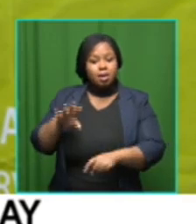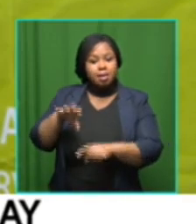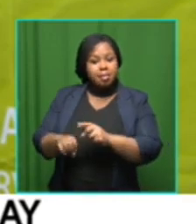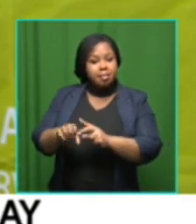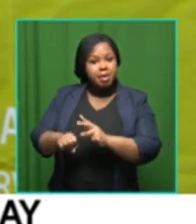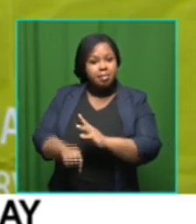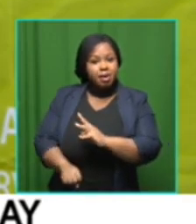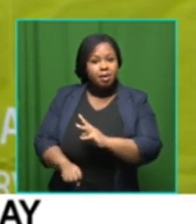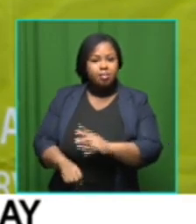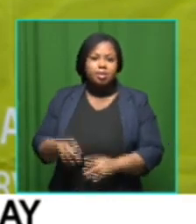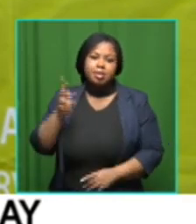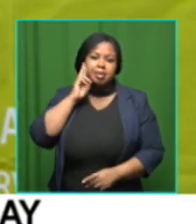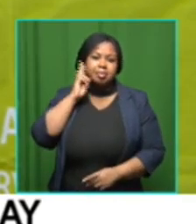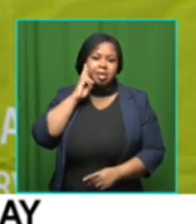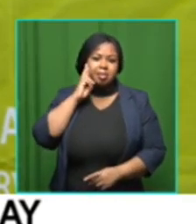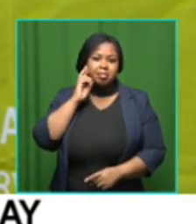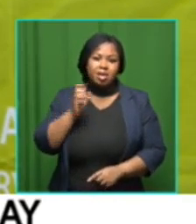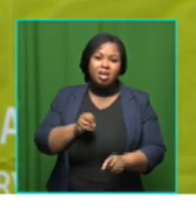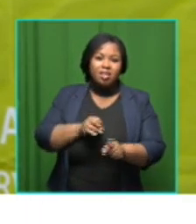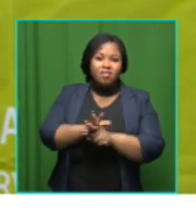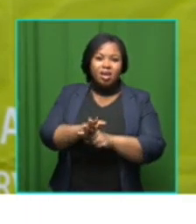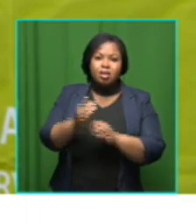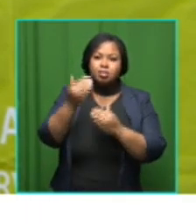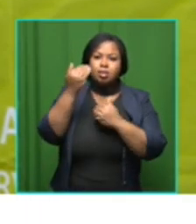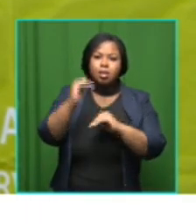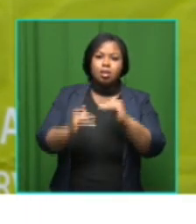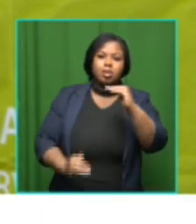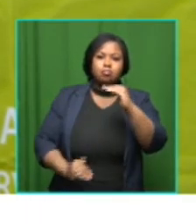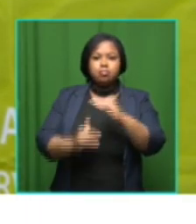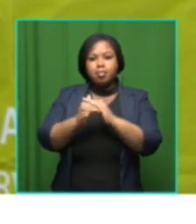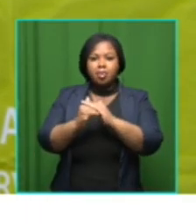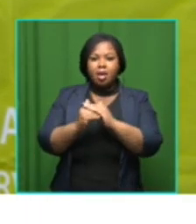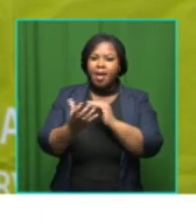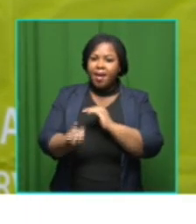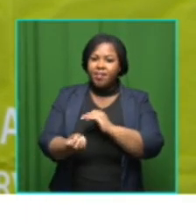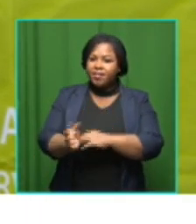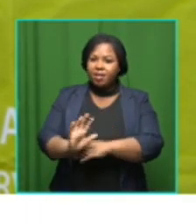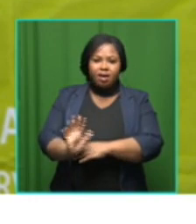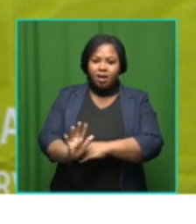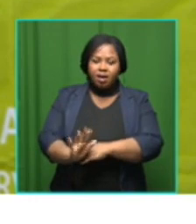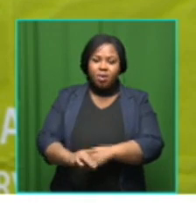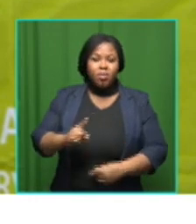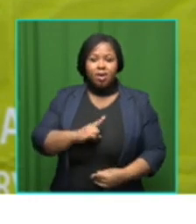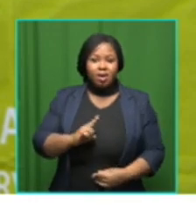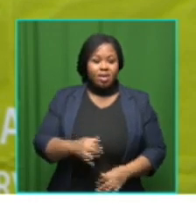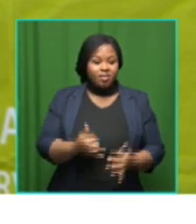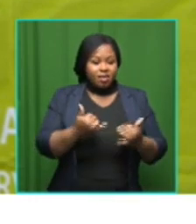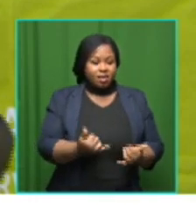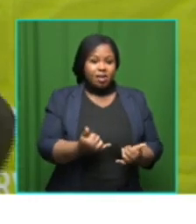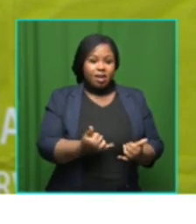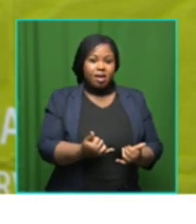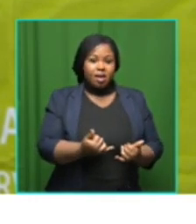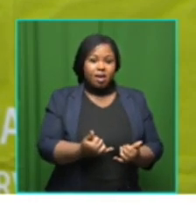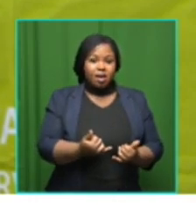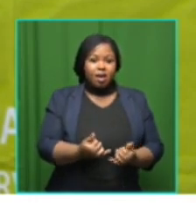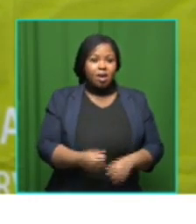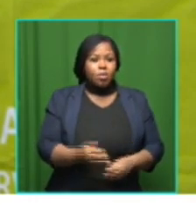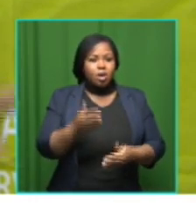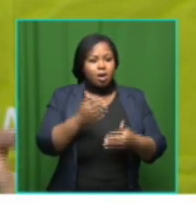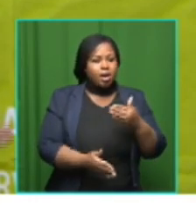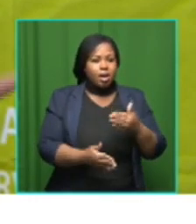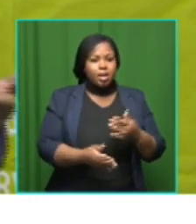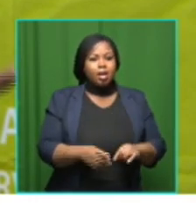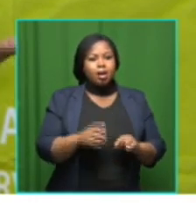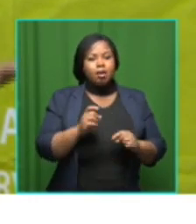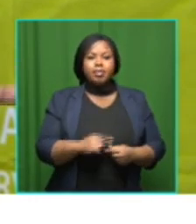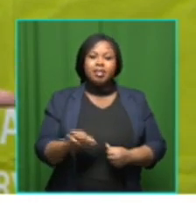just remember the virus has no boundaries. Doesn't mean that if you have dealt with it now, it can't continue, it can't come back. You know,